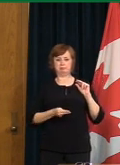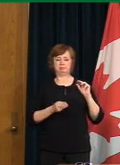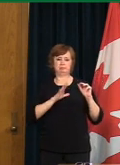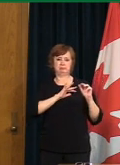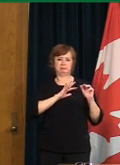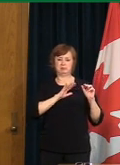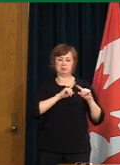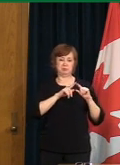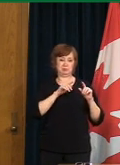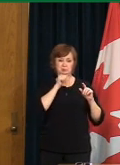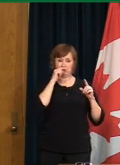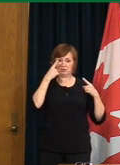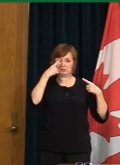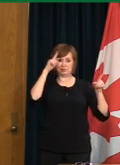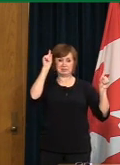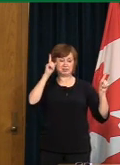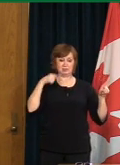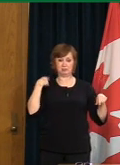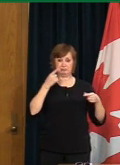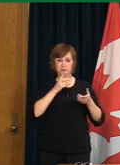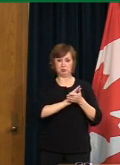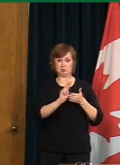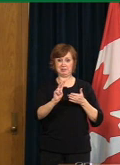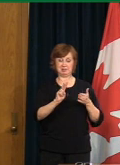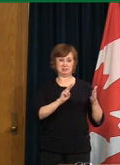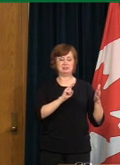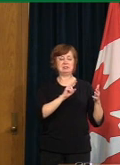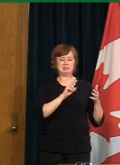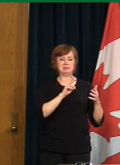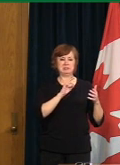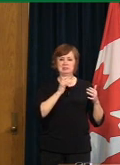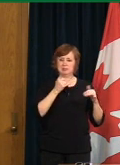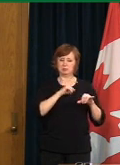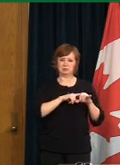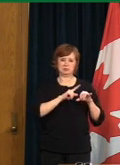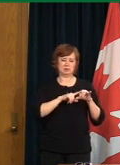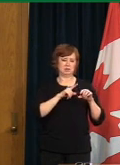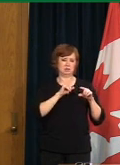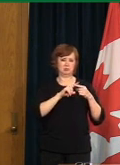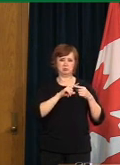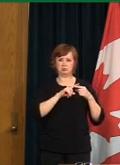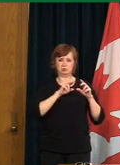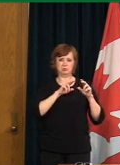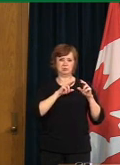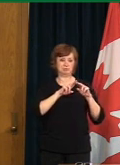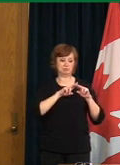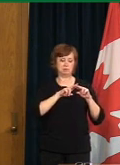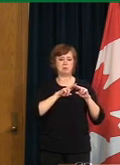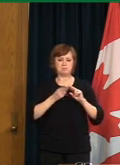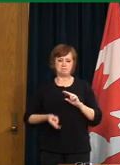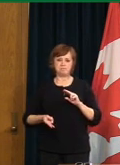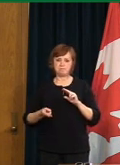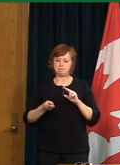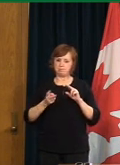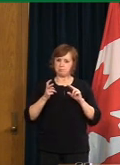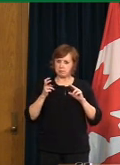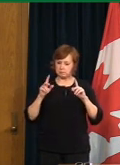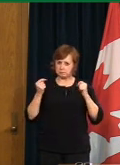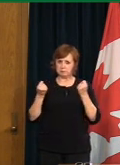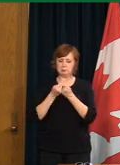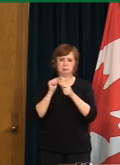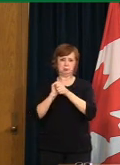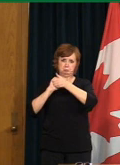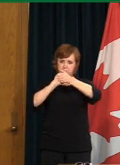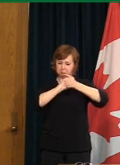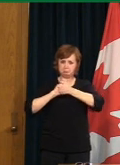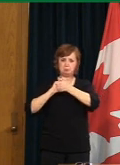today with additional measures to ensure that we can work together as people across this province to keep our community safe